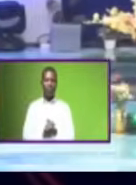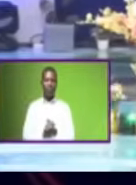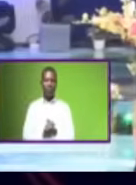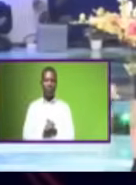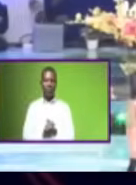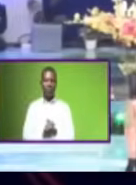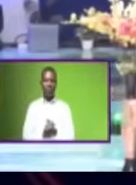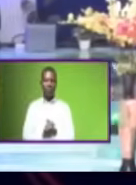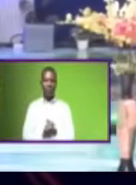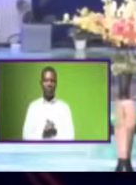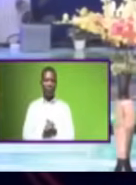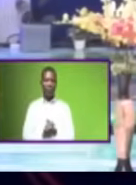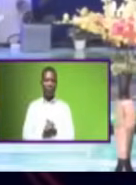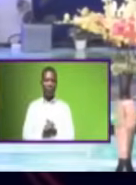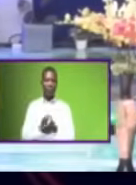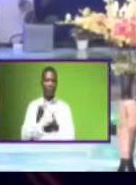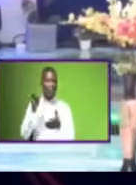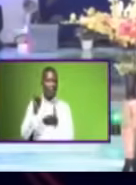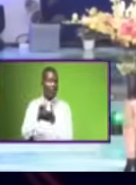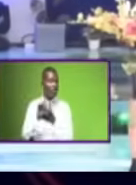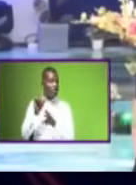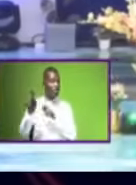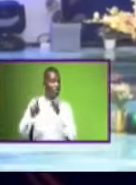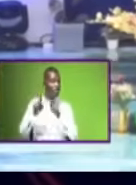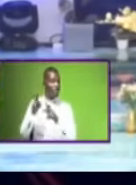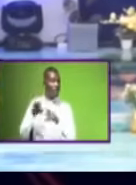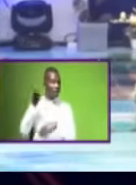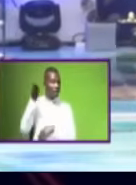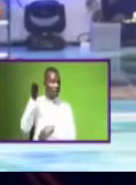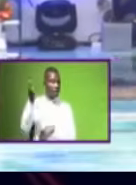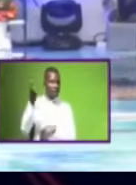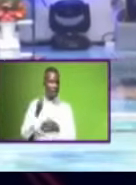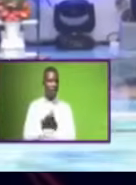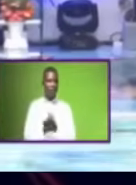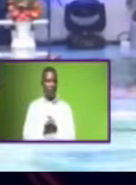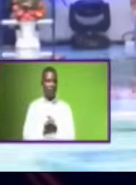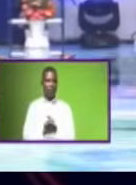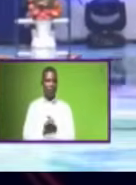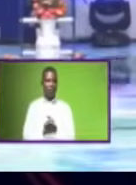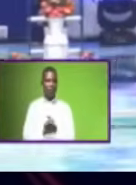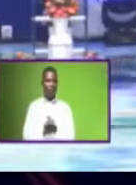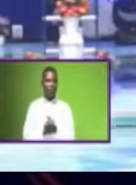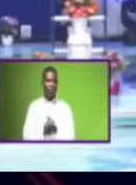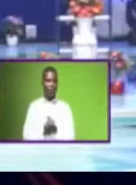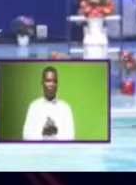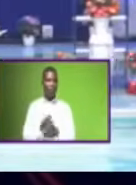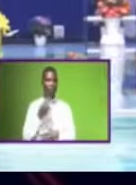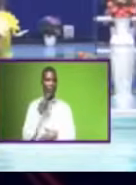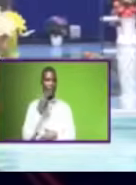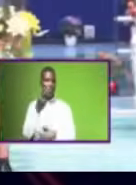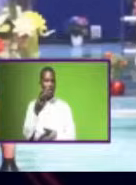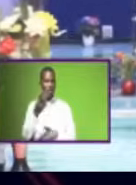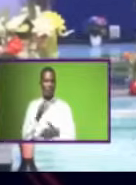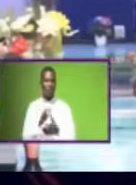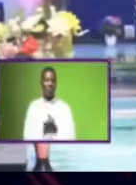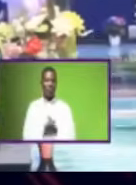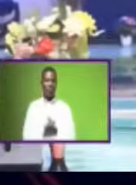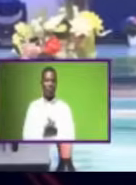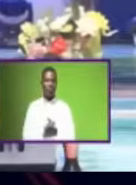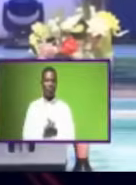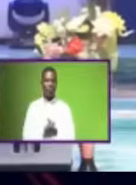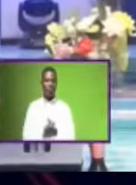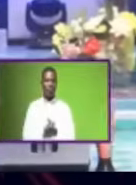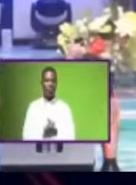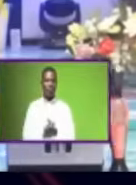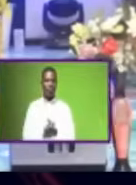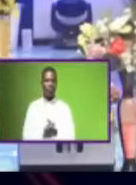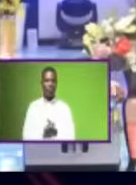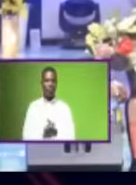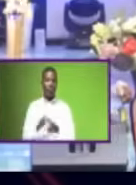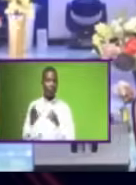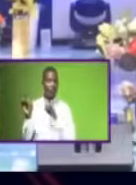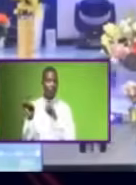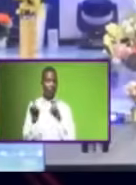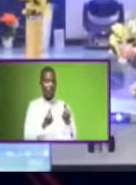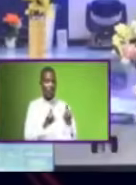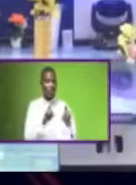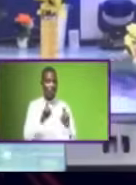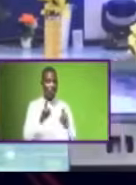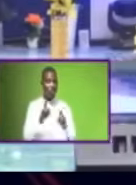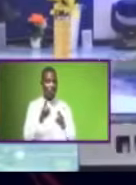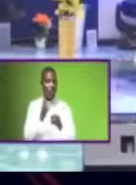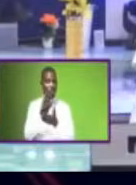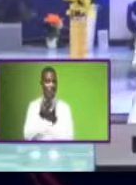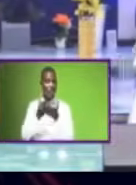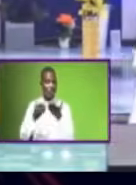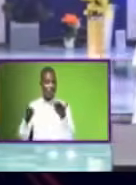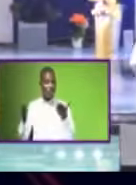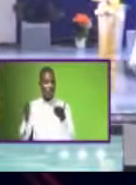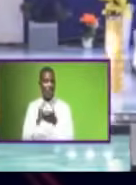performed. These people are also there. They saw it. And they